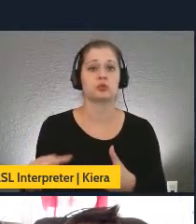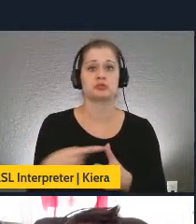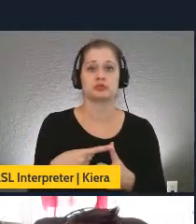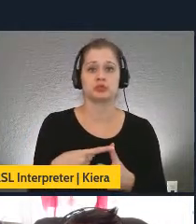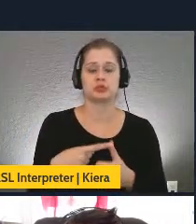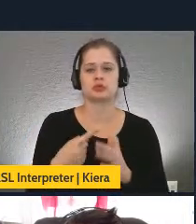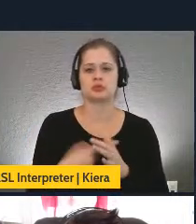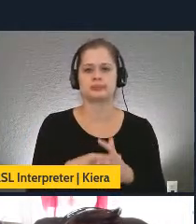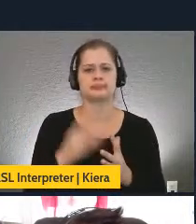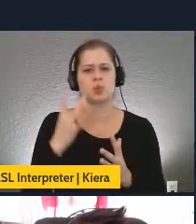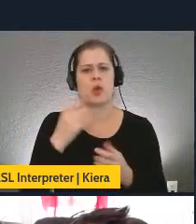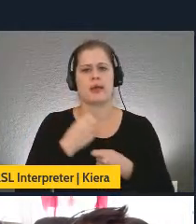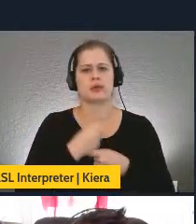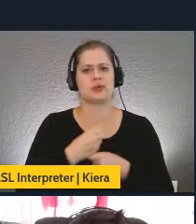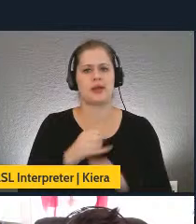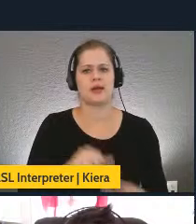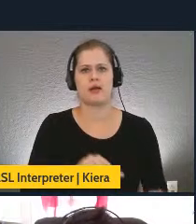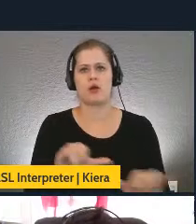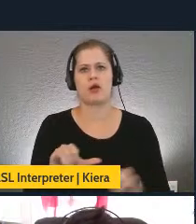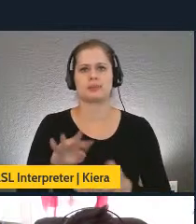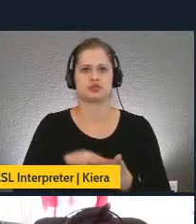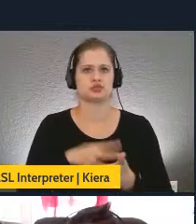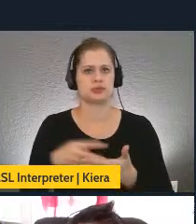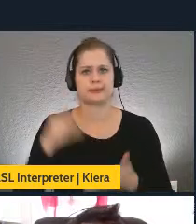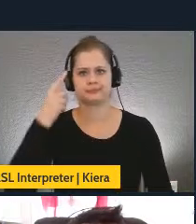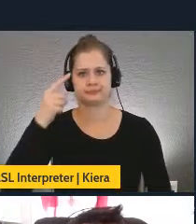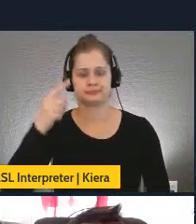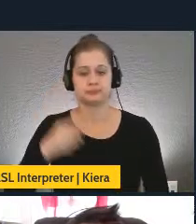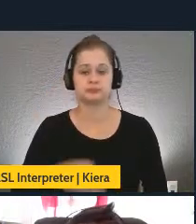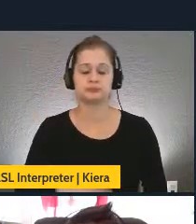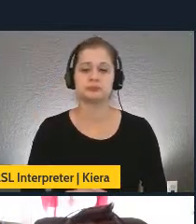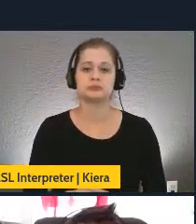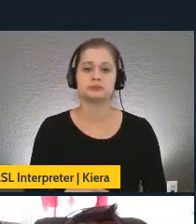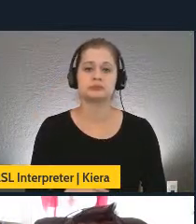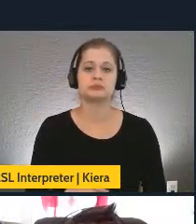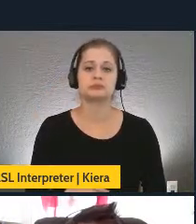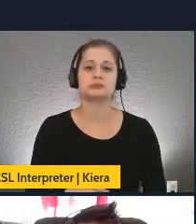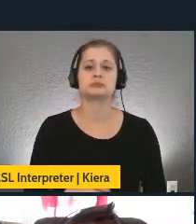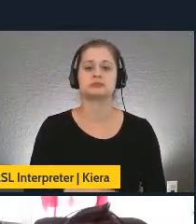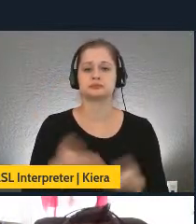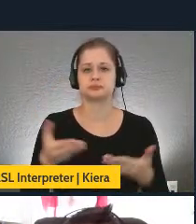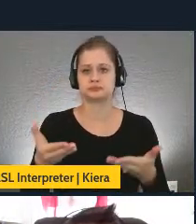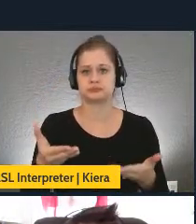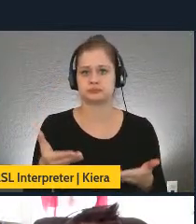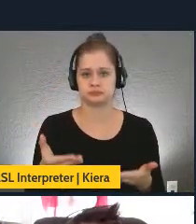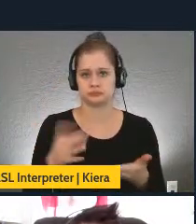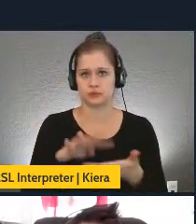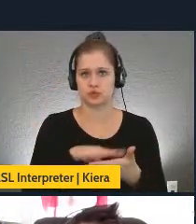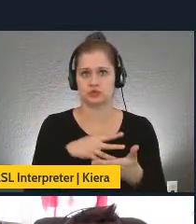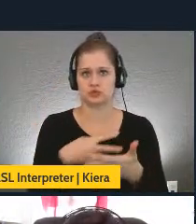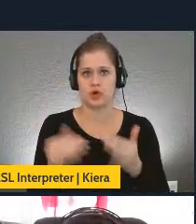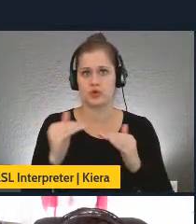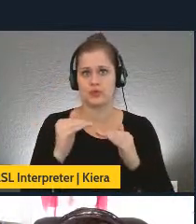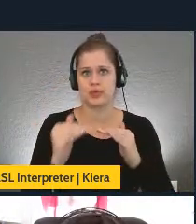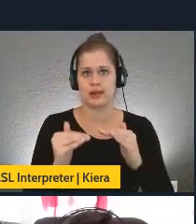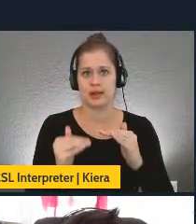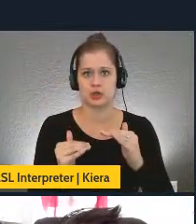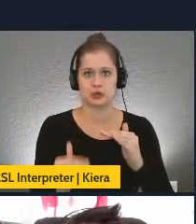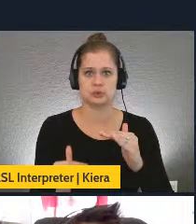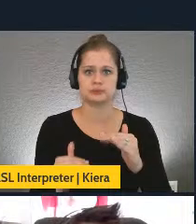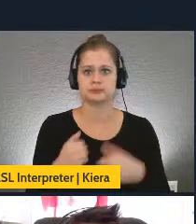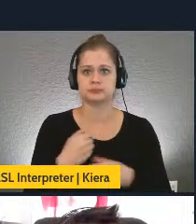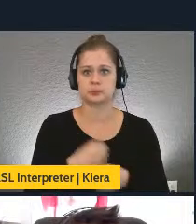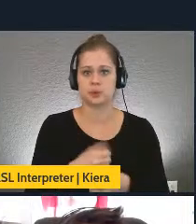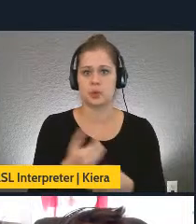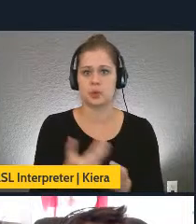common chart in the first place? Before introducing a common chart at TrueLayer, the process of creating a new app was the